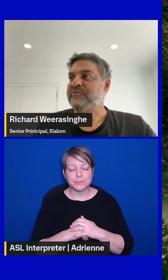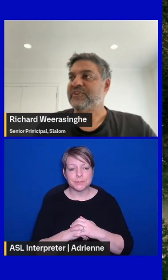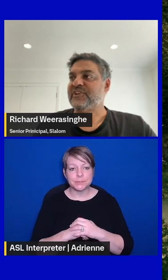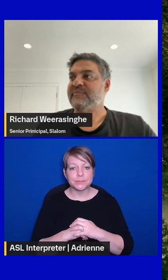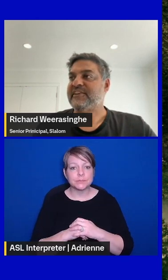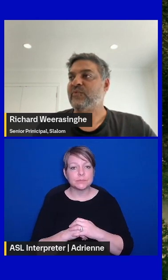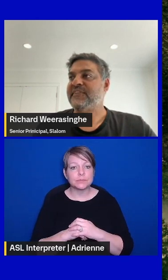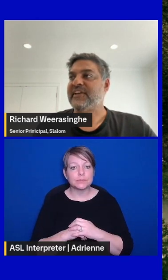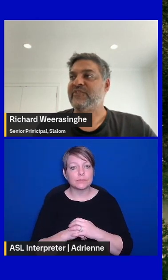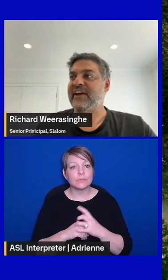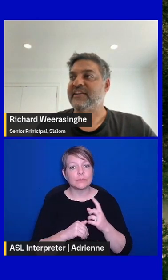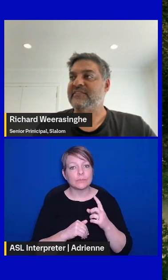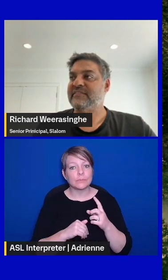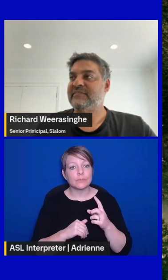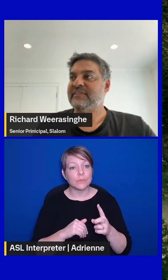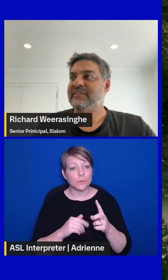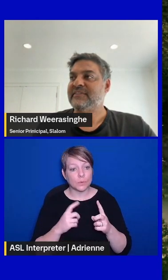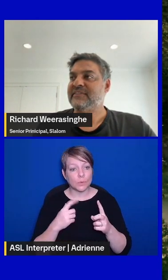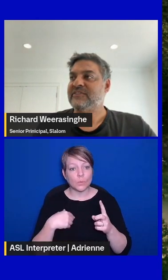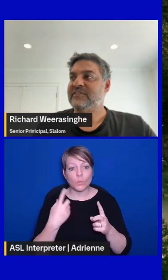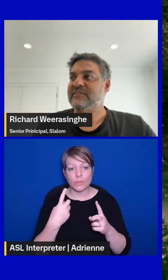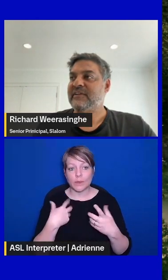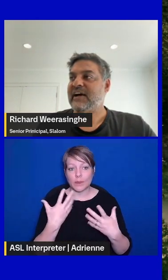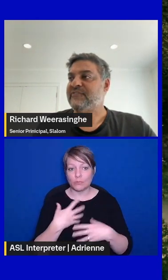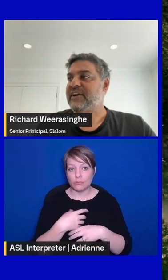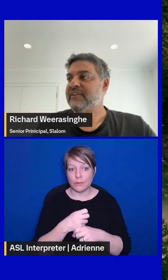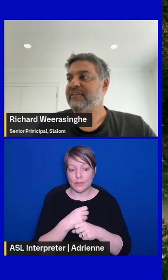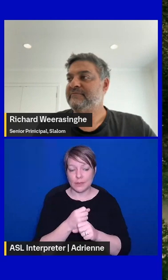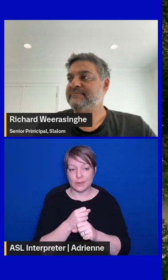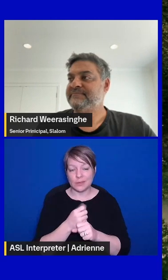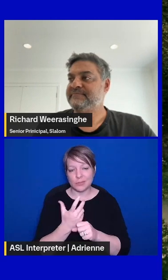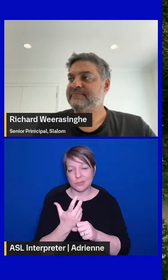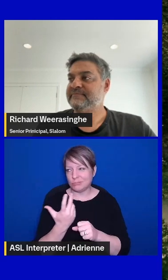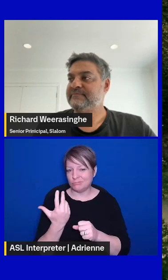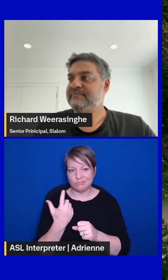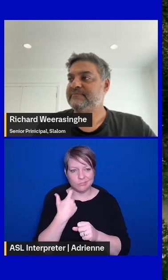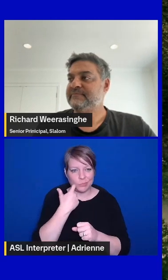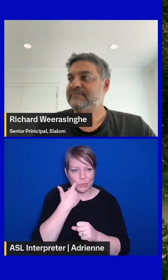So what I'm doing is going back to the one that I created half an hour ago.